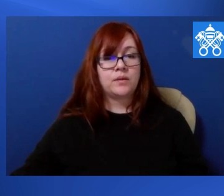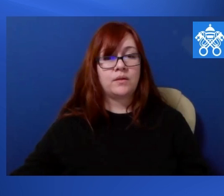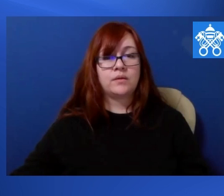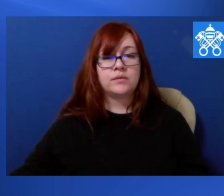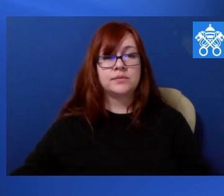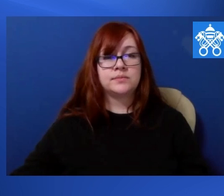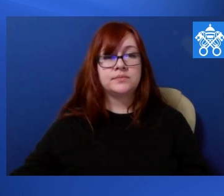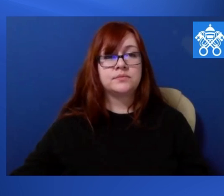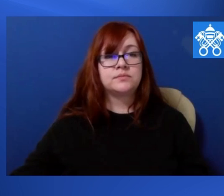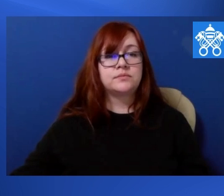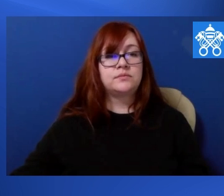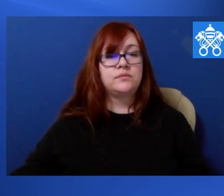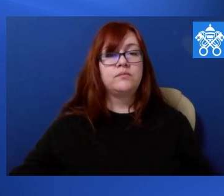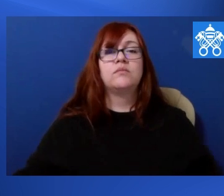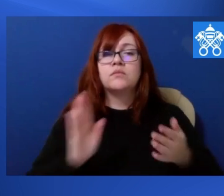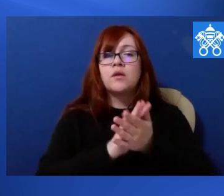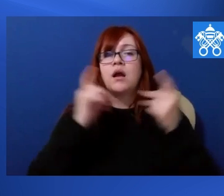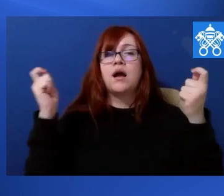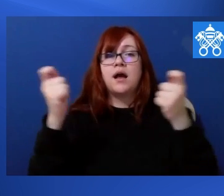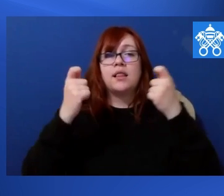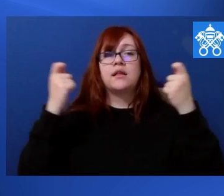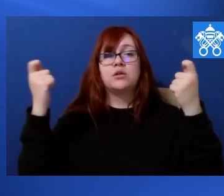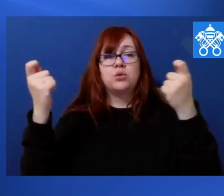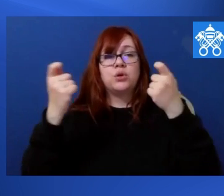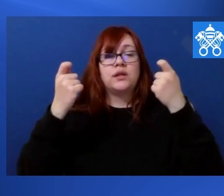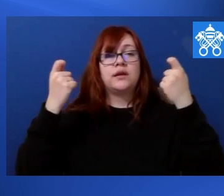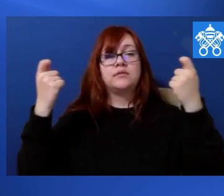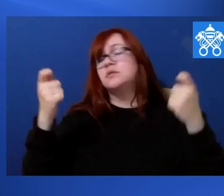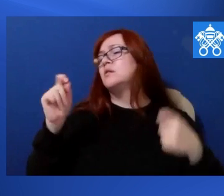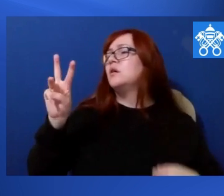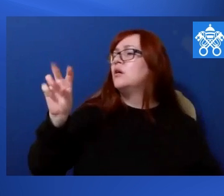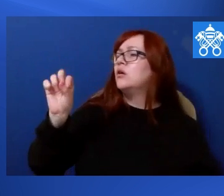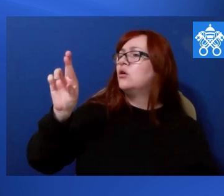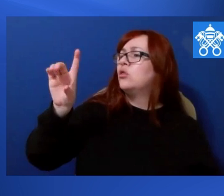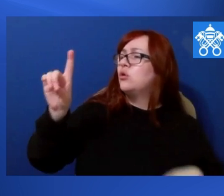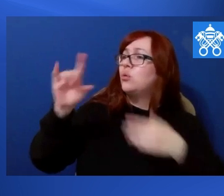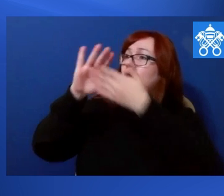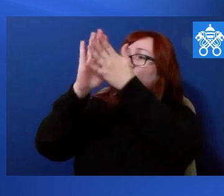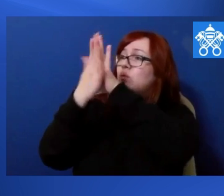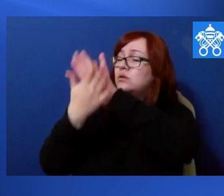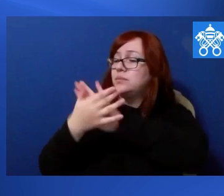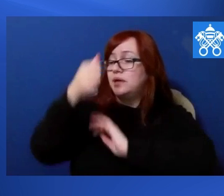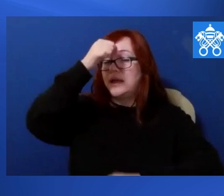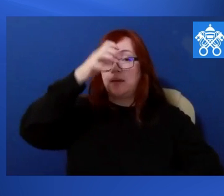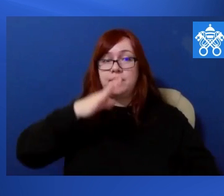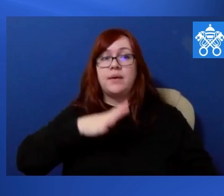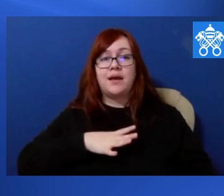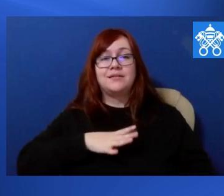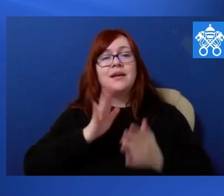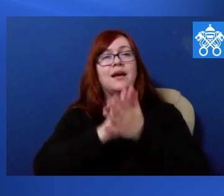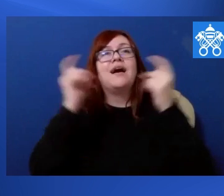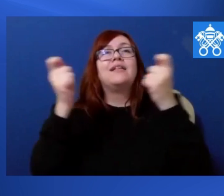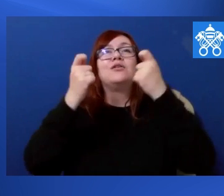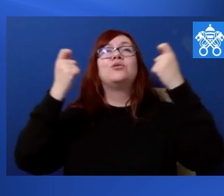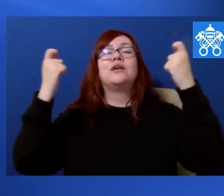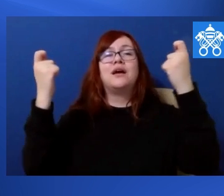Alleluia, alleluia. The Word was made man. Alleluia, alleluia.